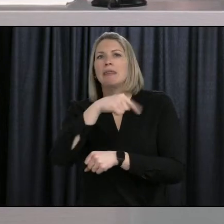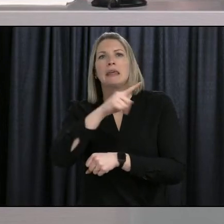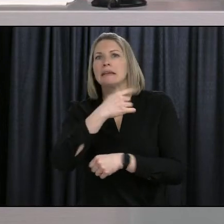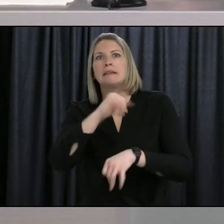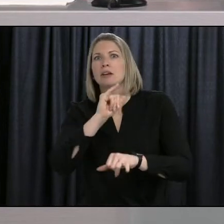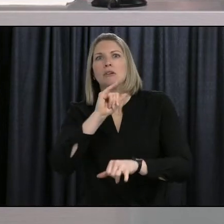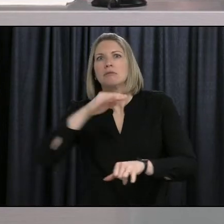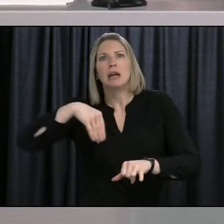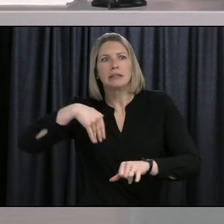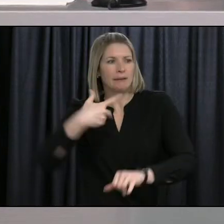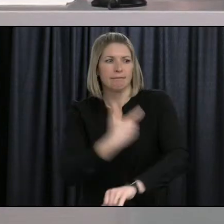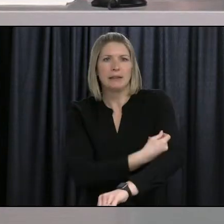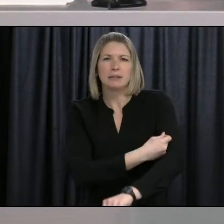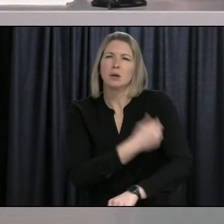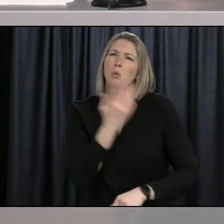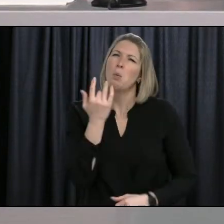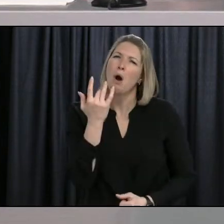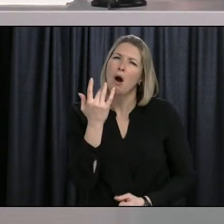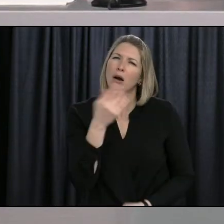being vaccinated yet?